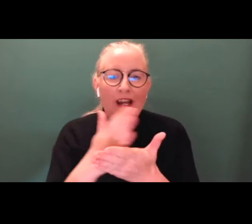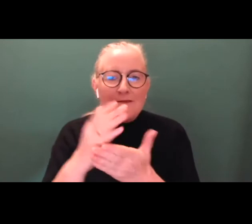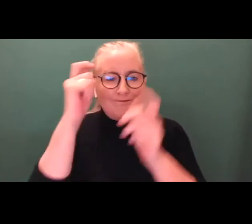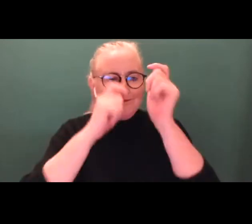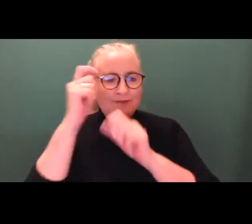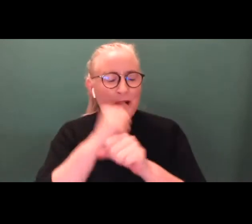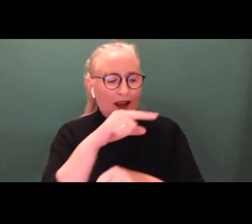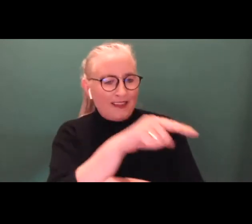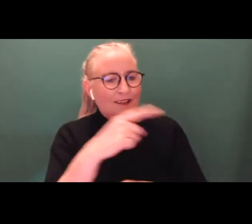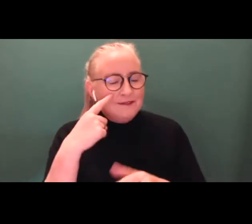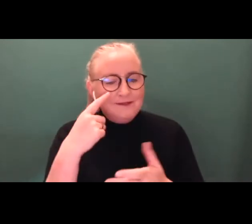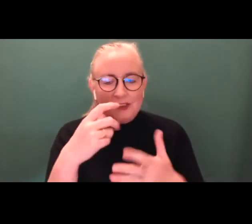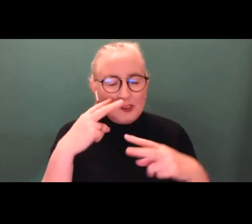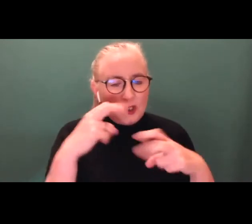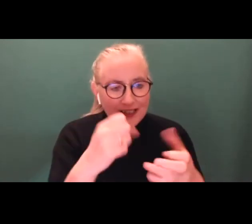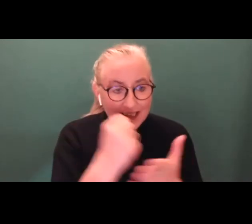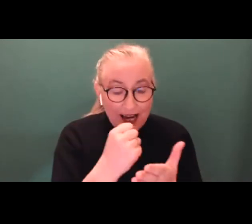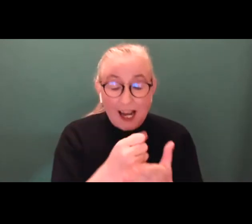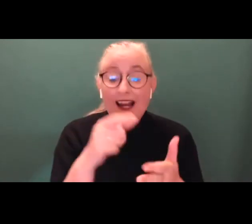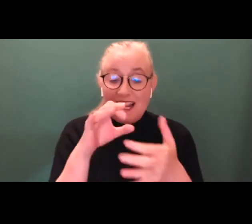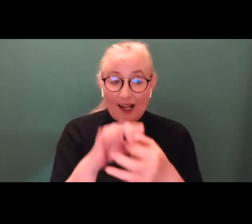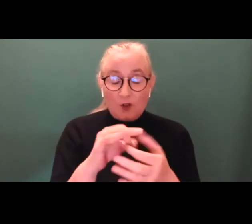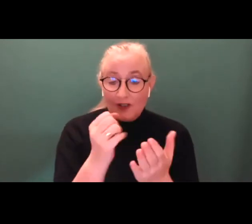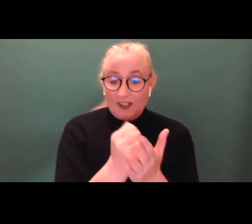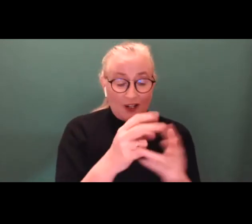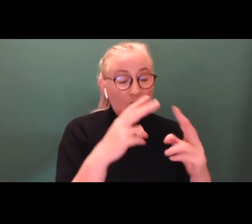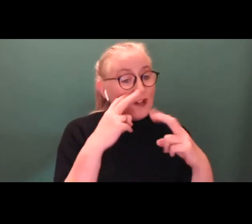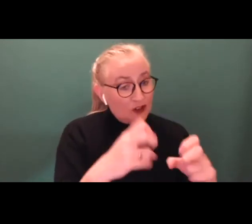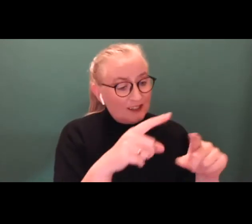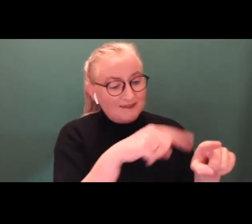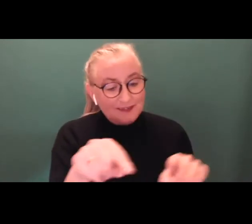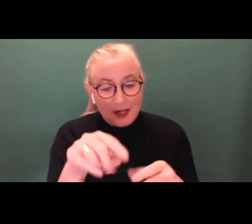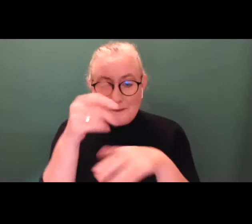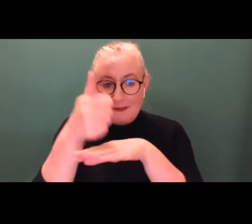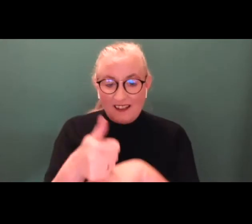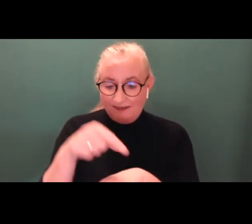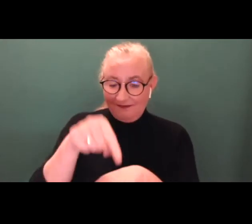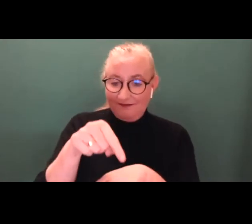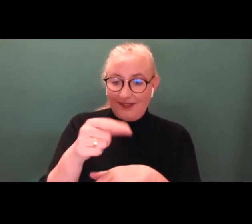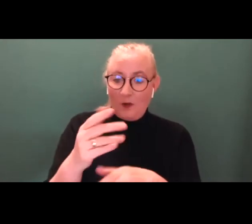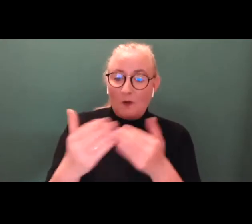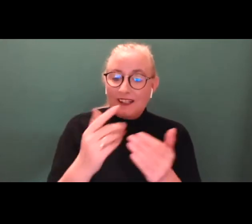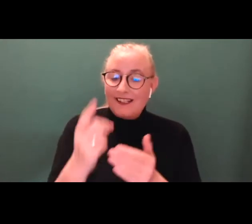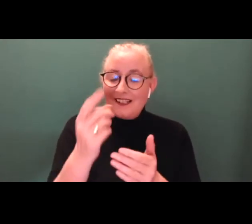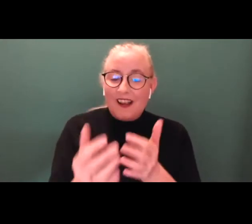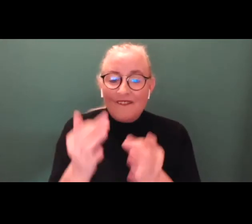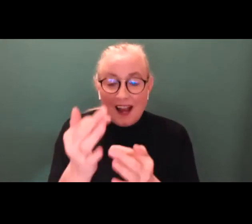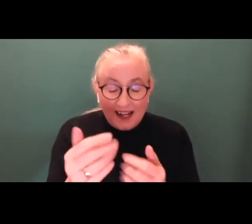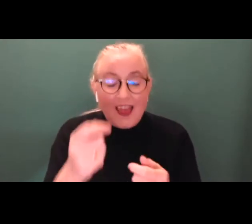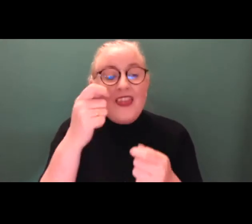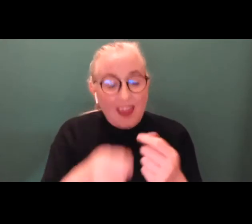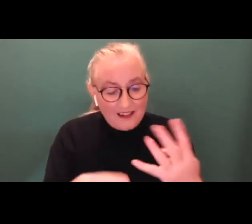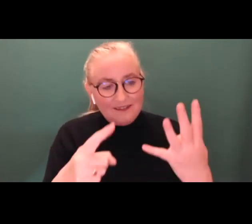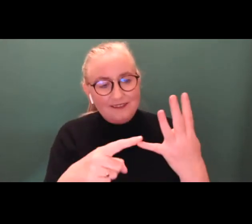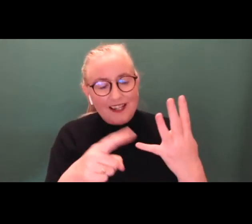and implications for the Time to Move On study as a result of the findings. There will then be an opportunity for a